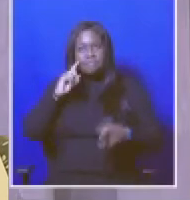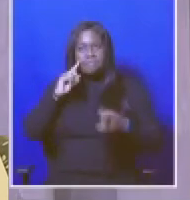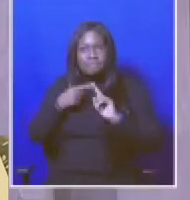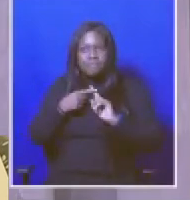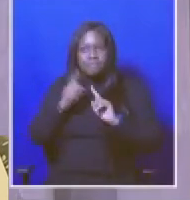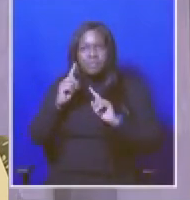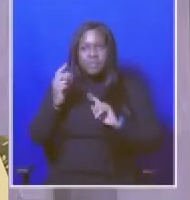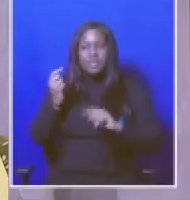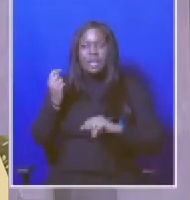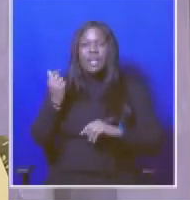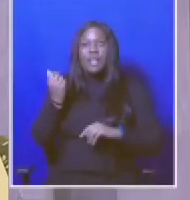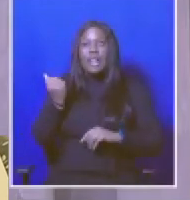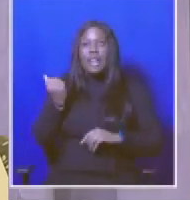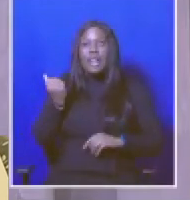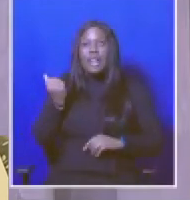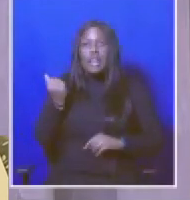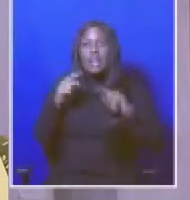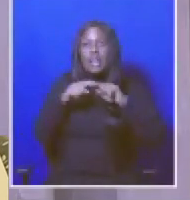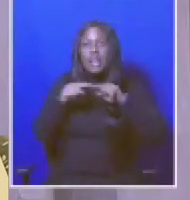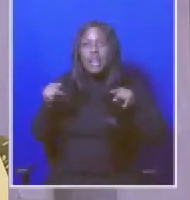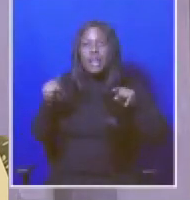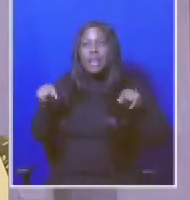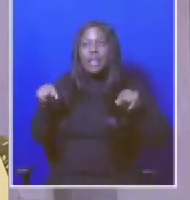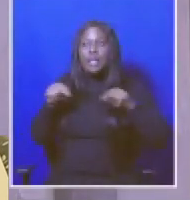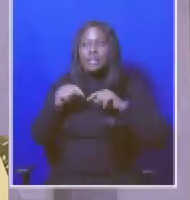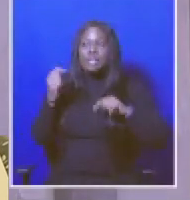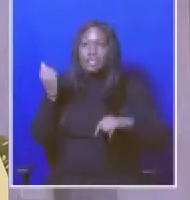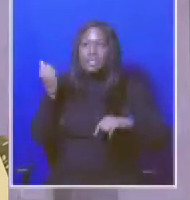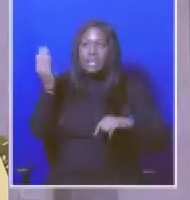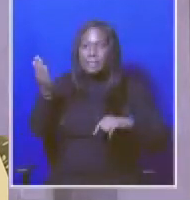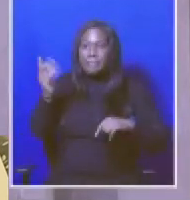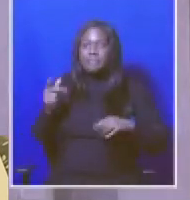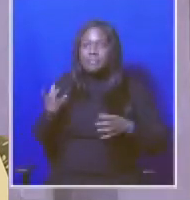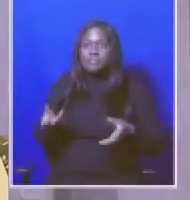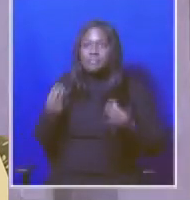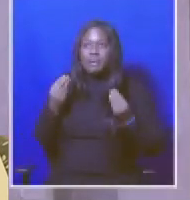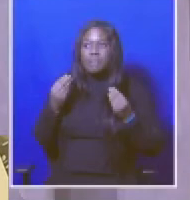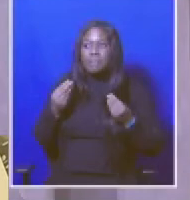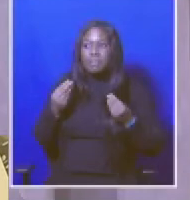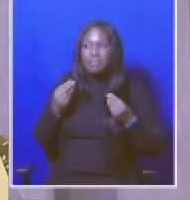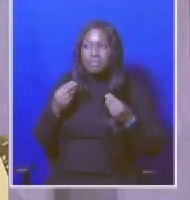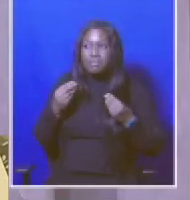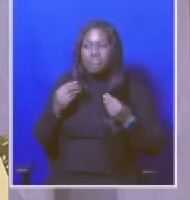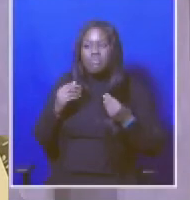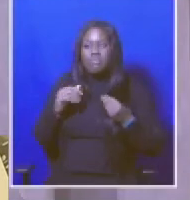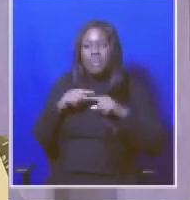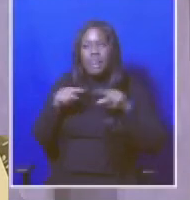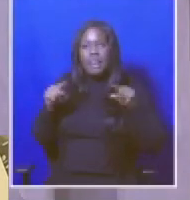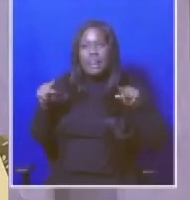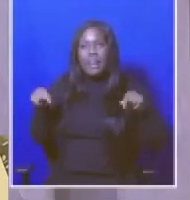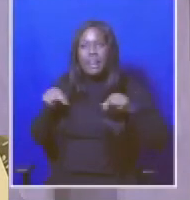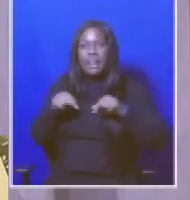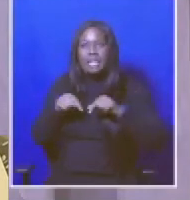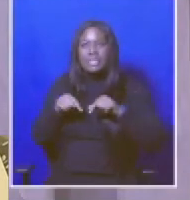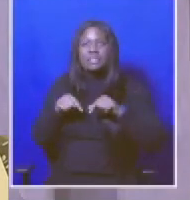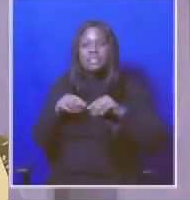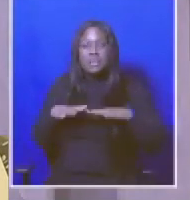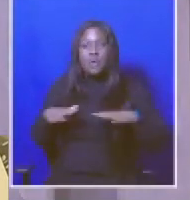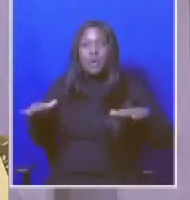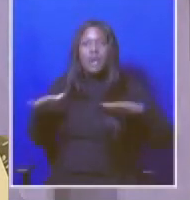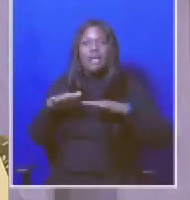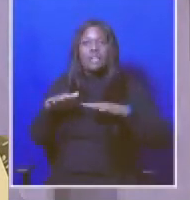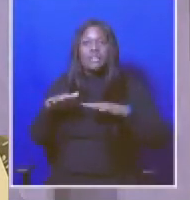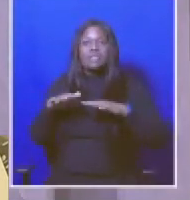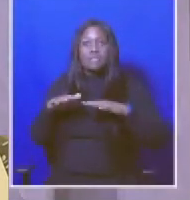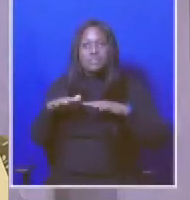land claimants do receive their land in their lifetime. But obviously, some of them are old,